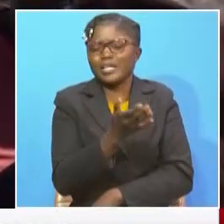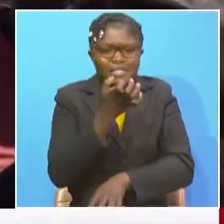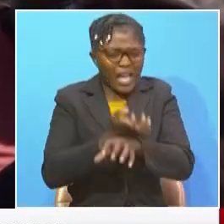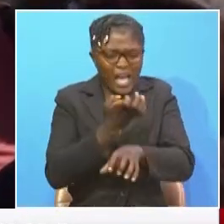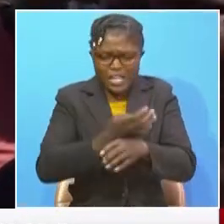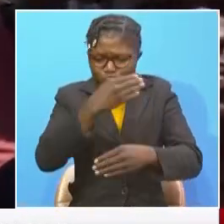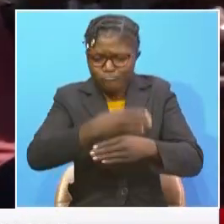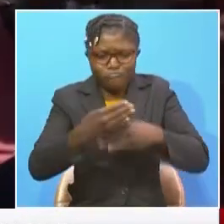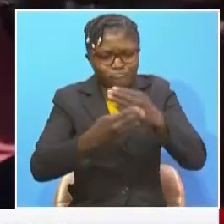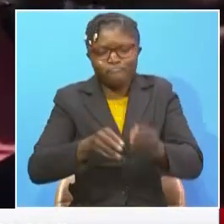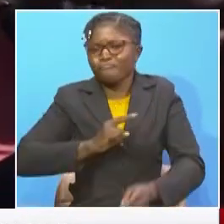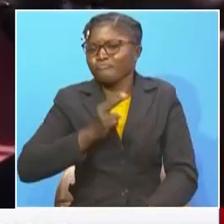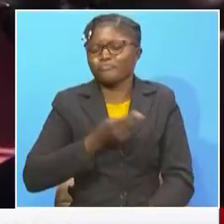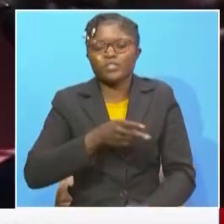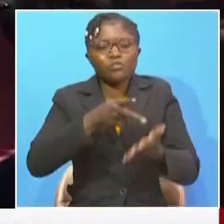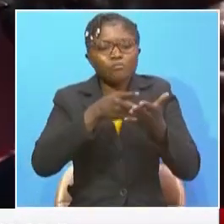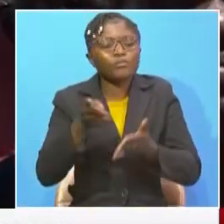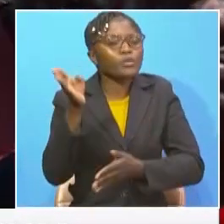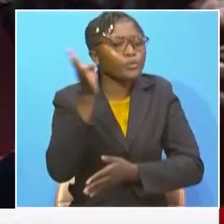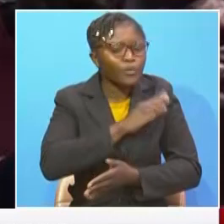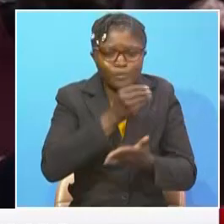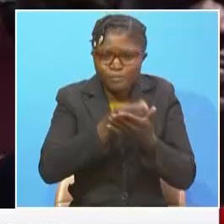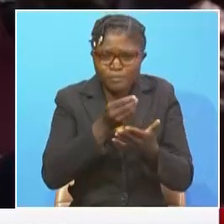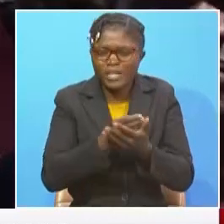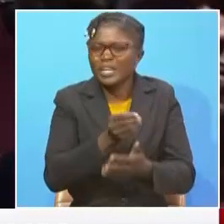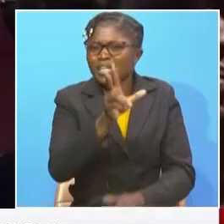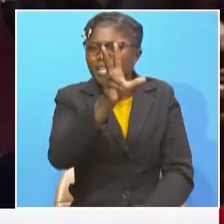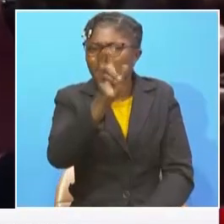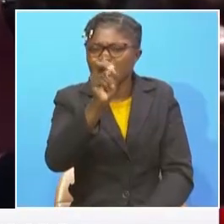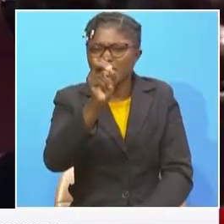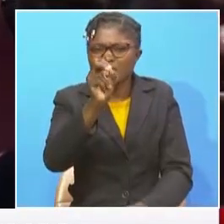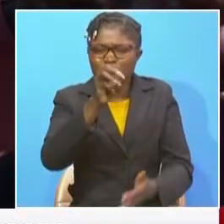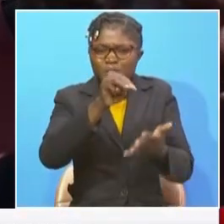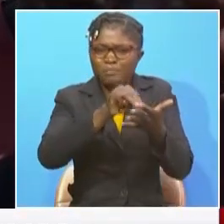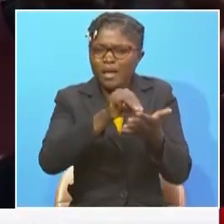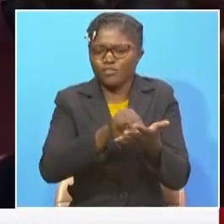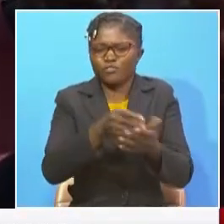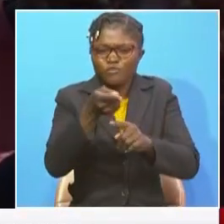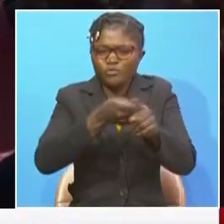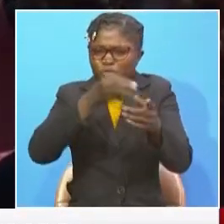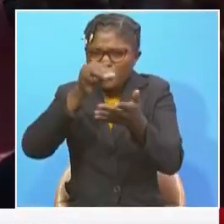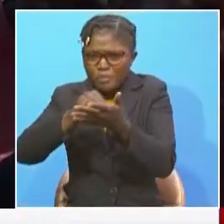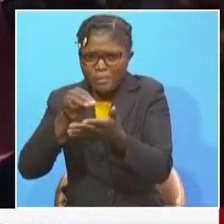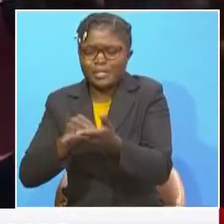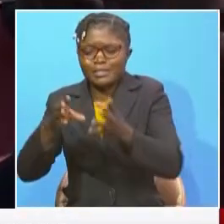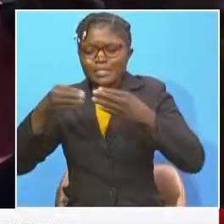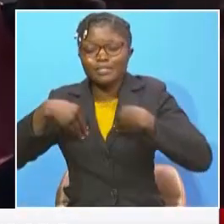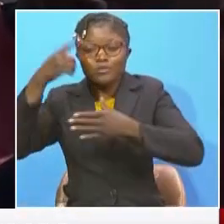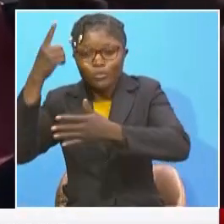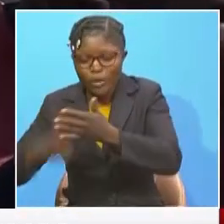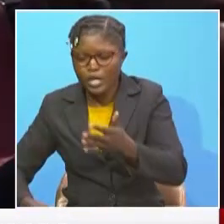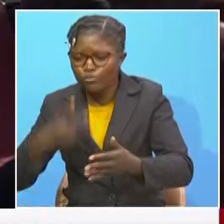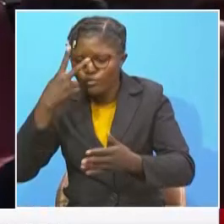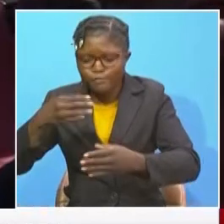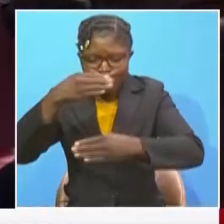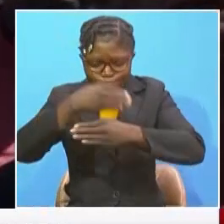currently mobilizing. He was paid the advance payment on 30th March. So from 30th March, we're expecting maybe to